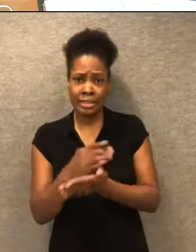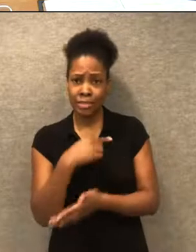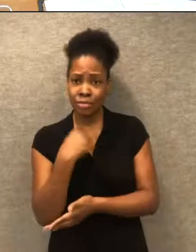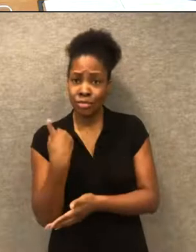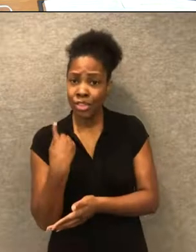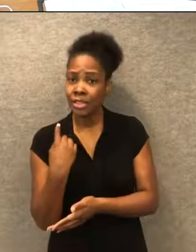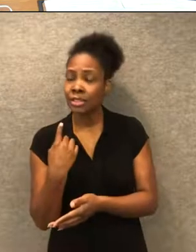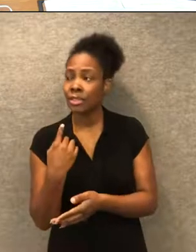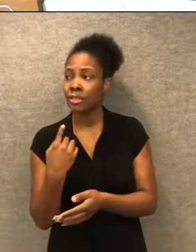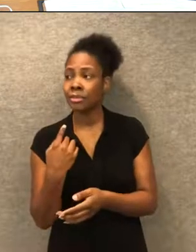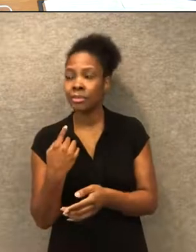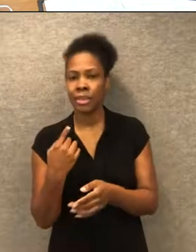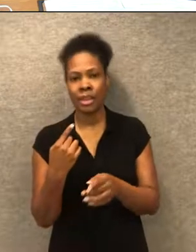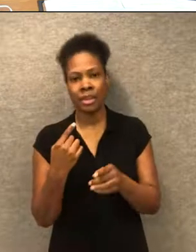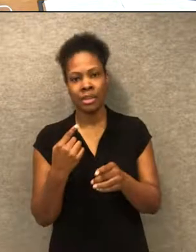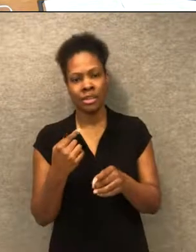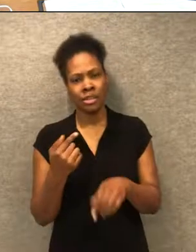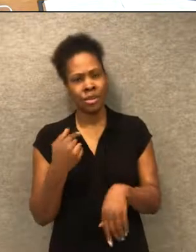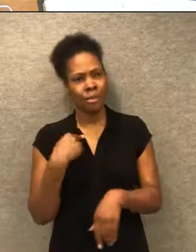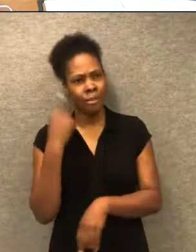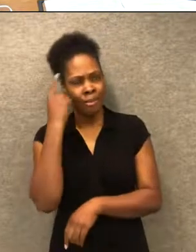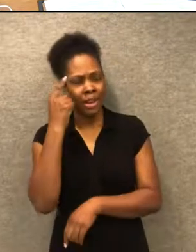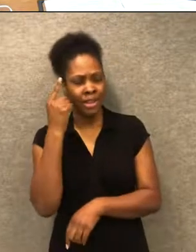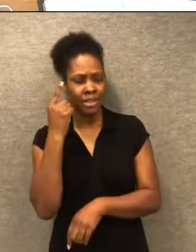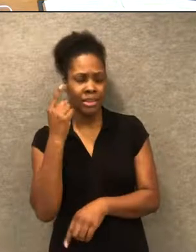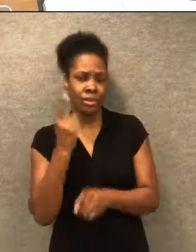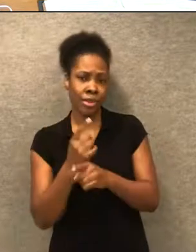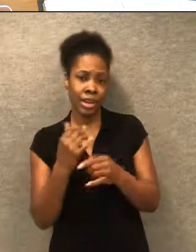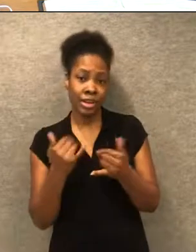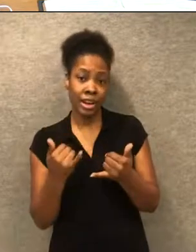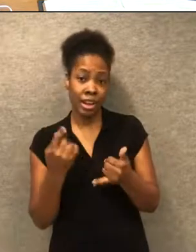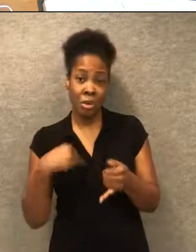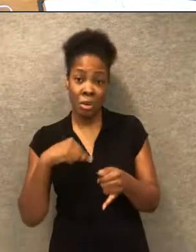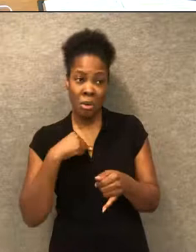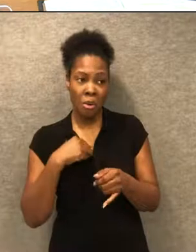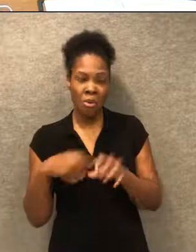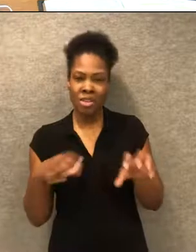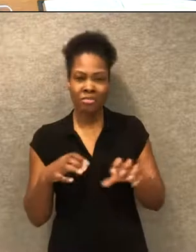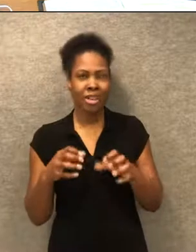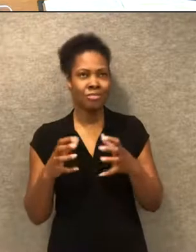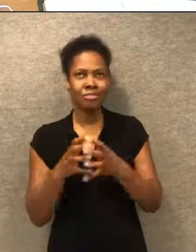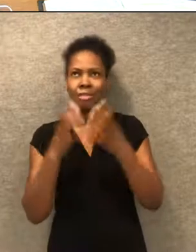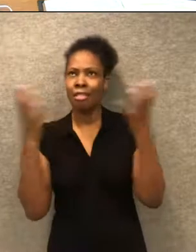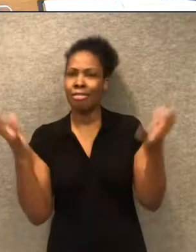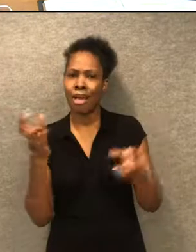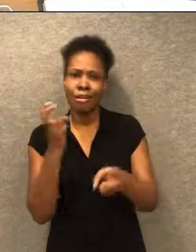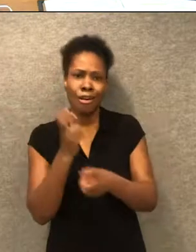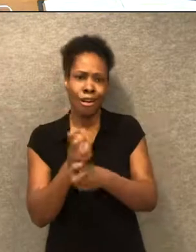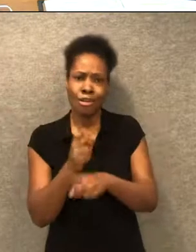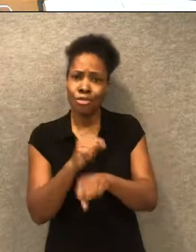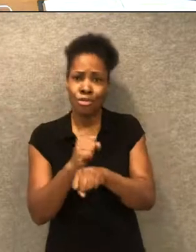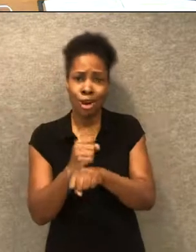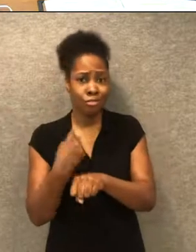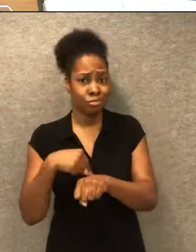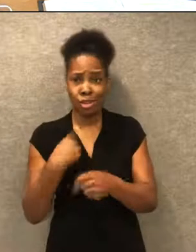that, you know what, we've done so much of the hard work, March, April, May, June, we don't want to stop, and we're going to continue to do that, and